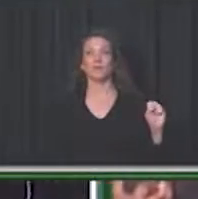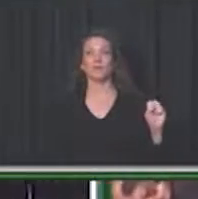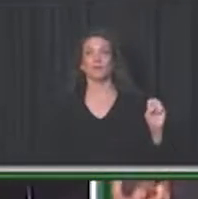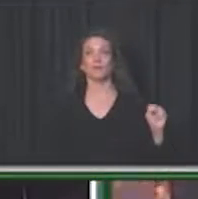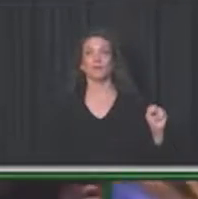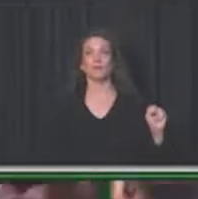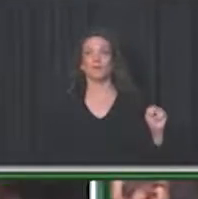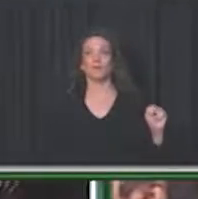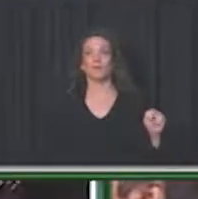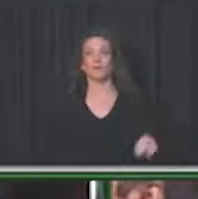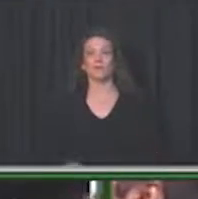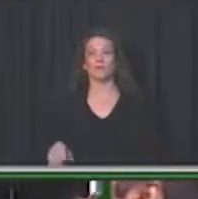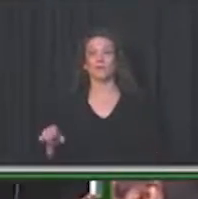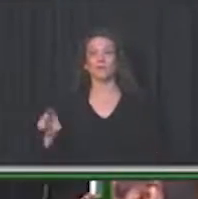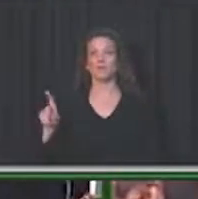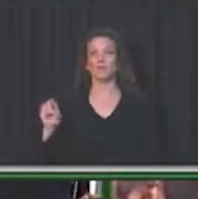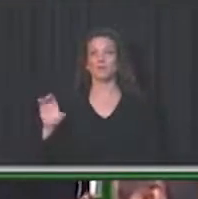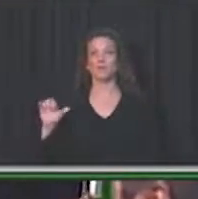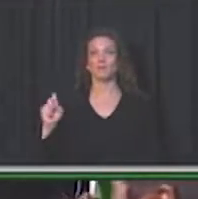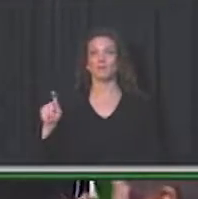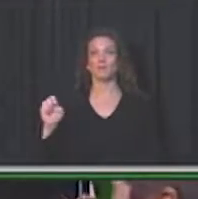Yekaterina Dirabina.